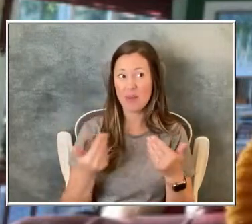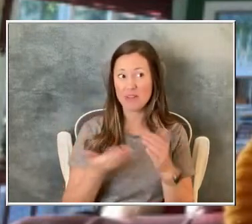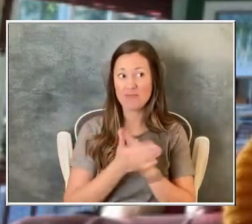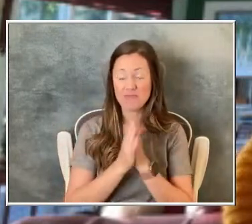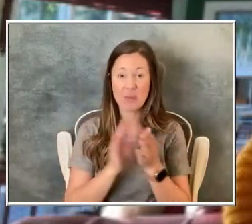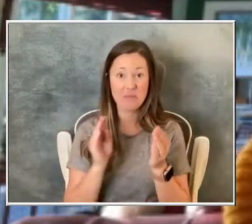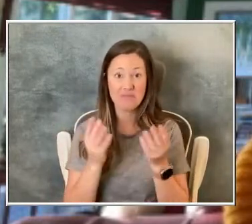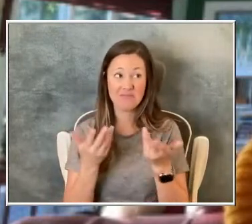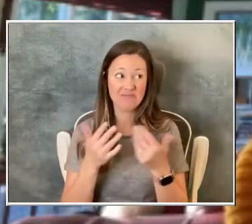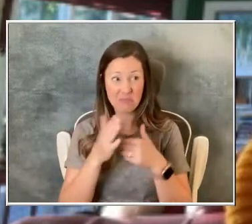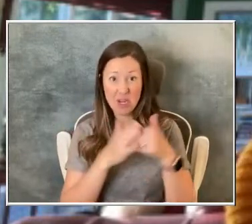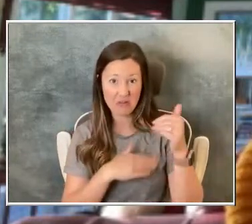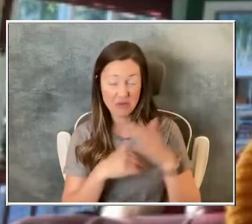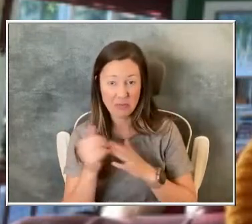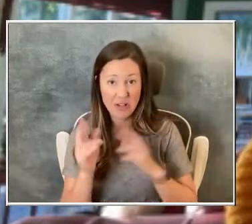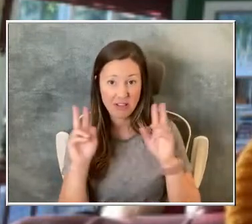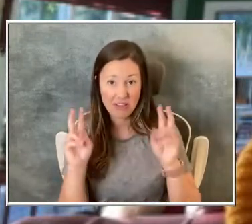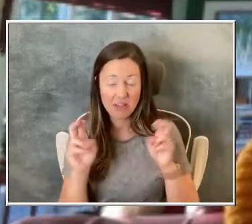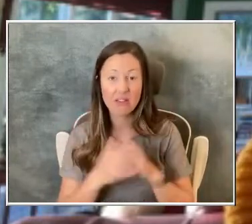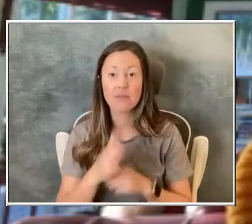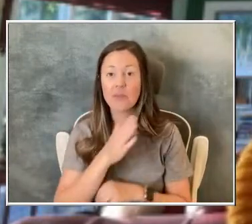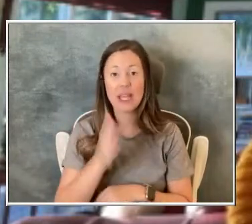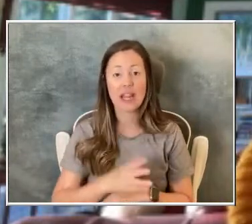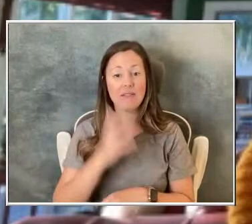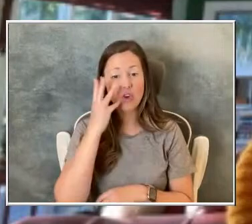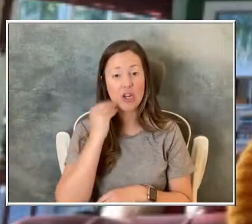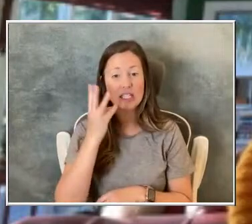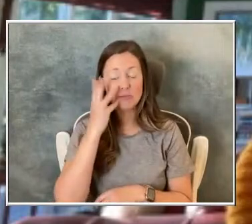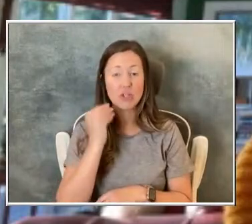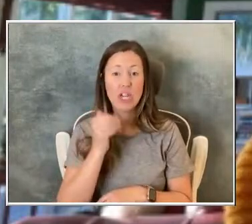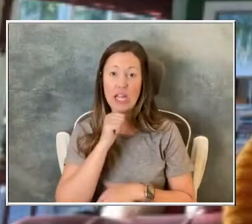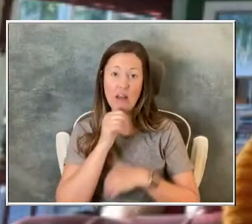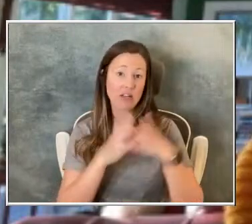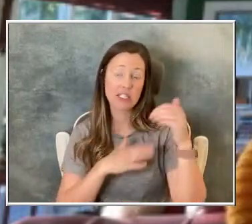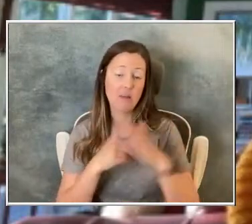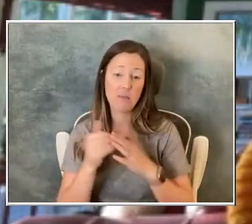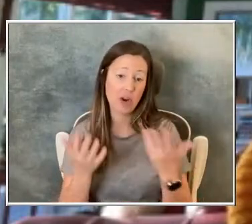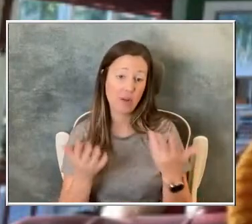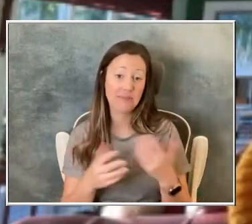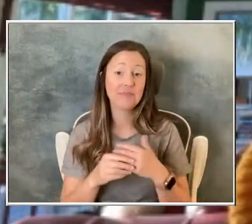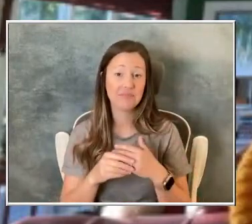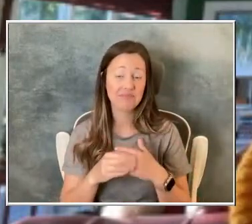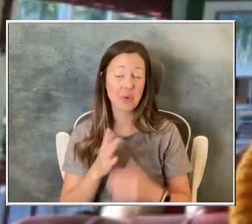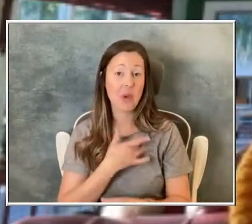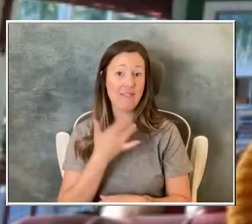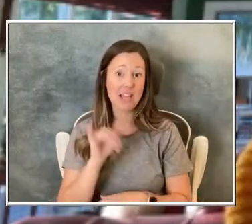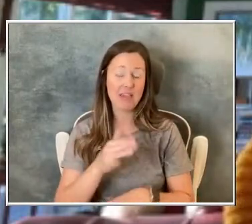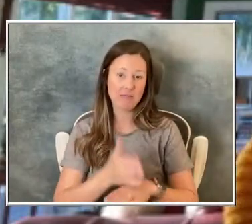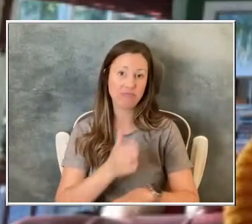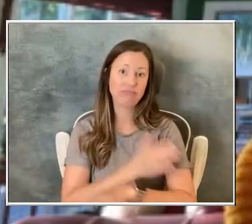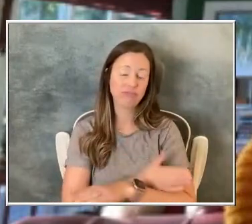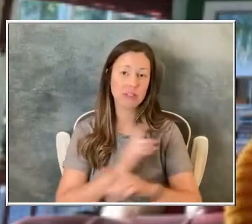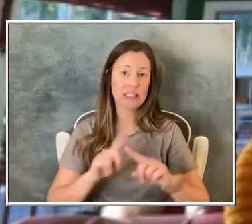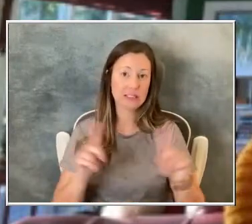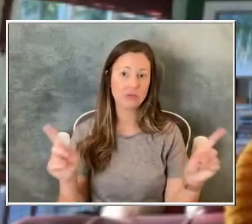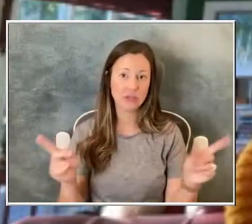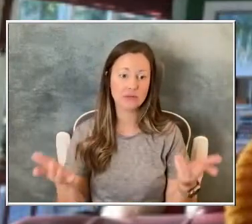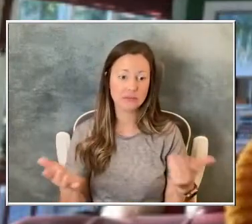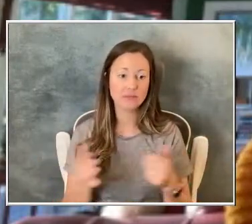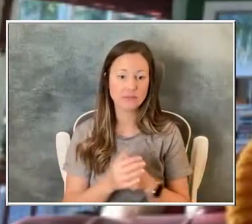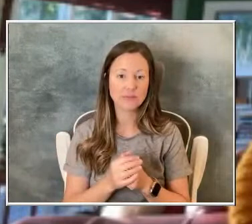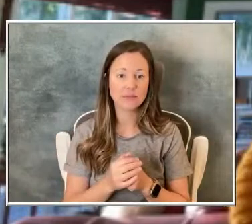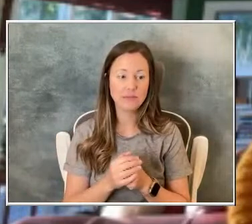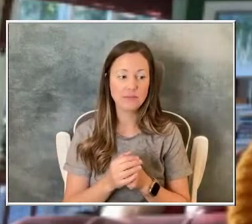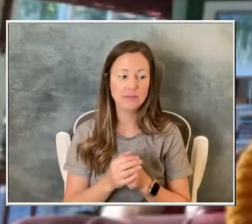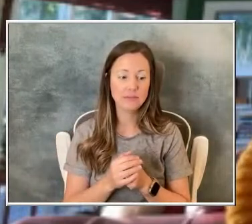procedure. And I never experienced any discomfort. So I think this is a big difference. Maybe a degree